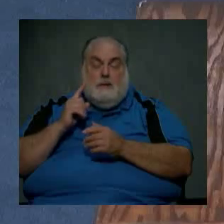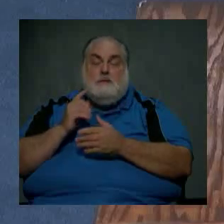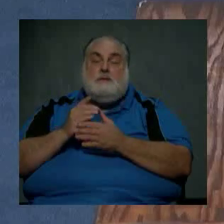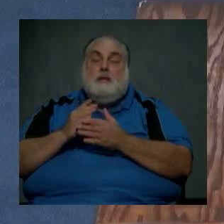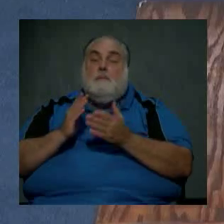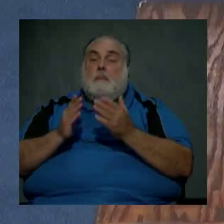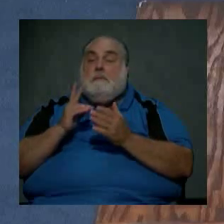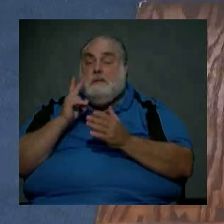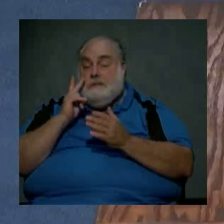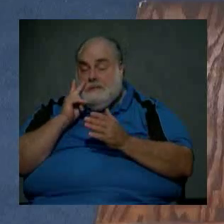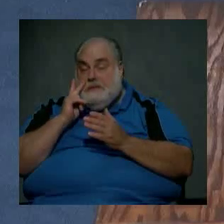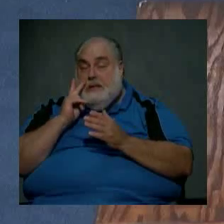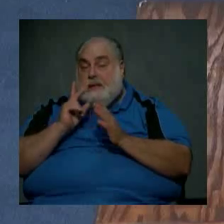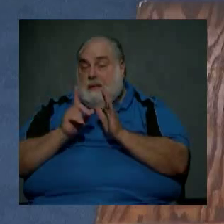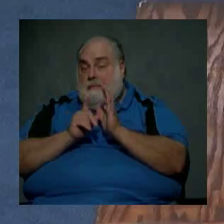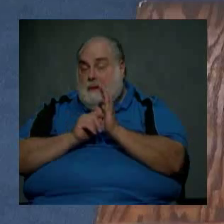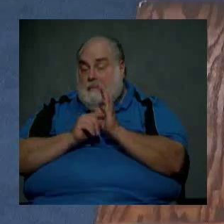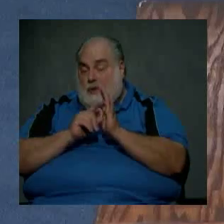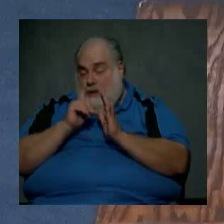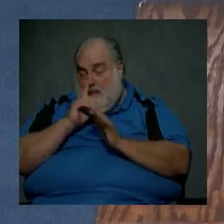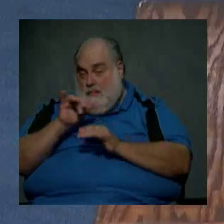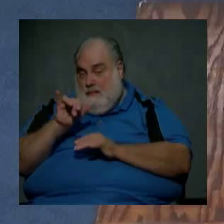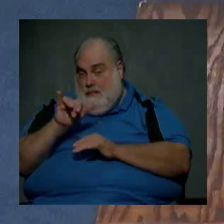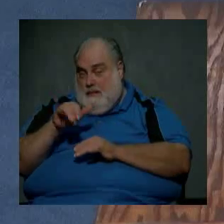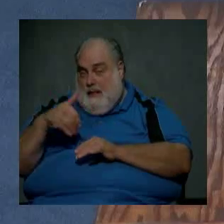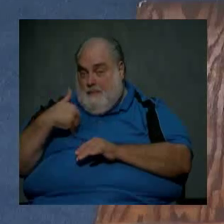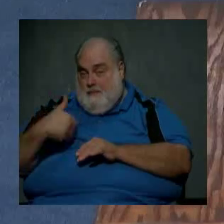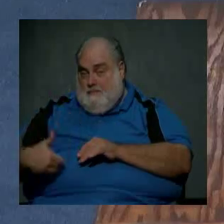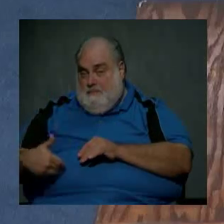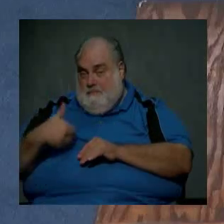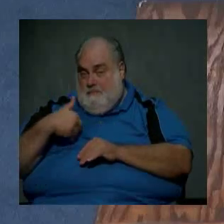something in the paper as I did. But I'm